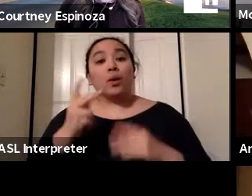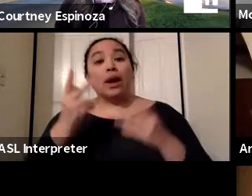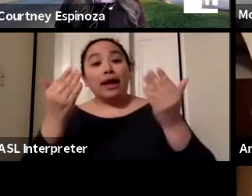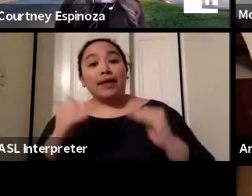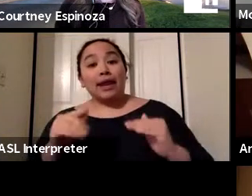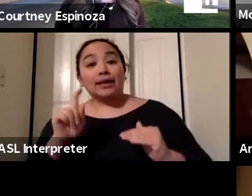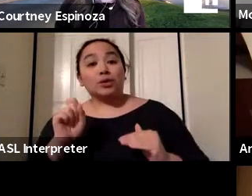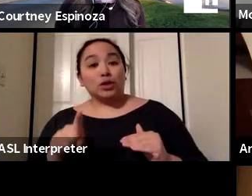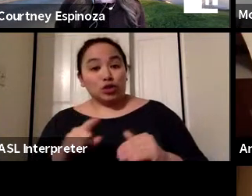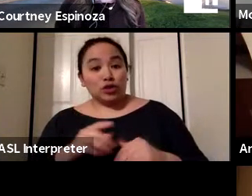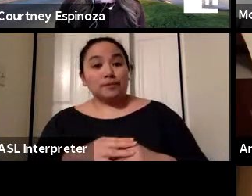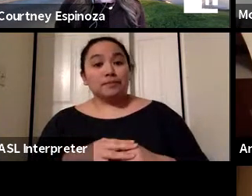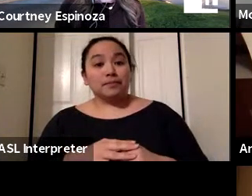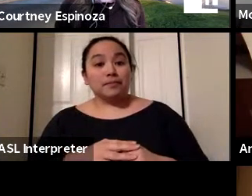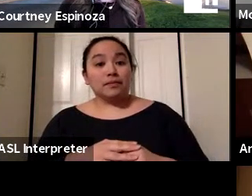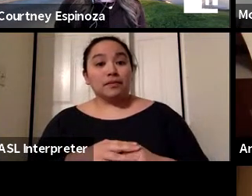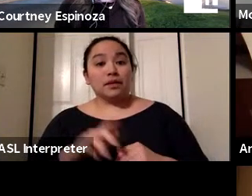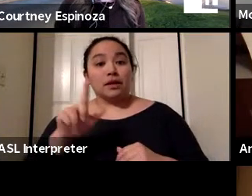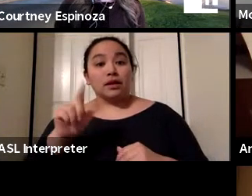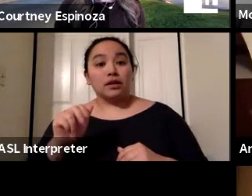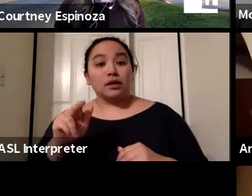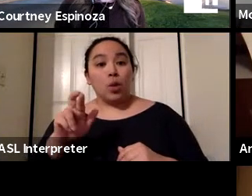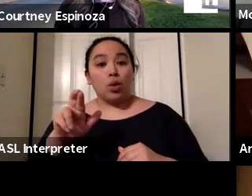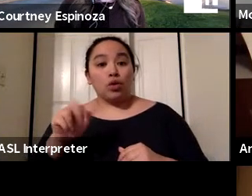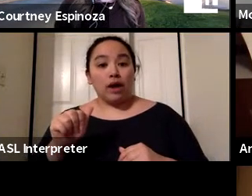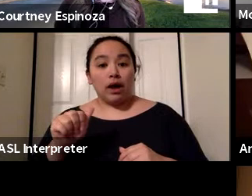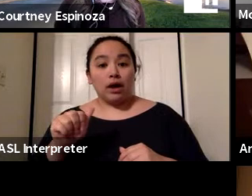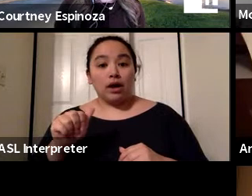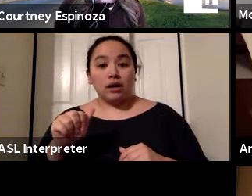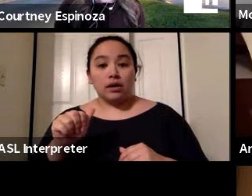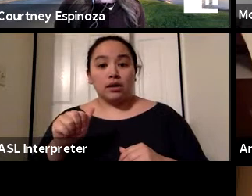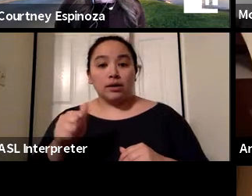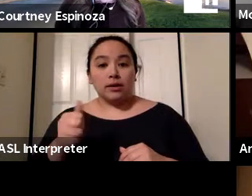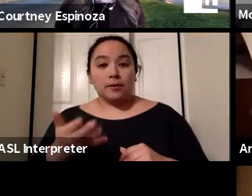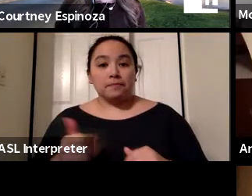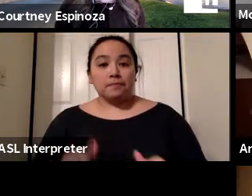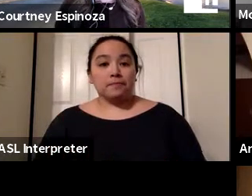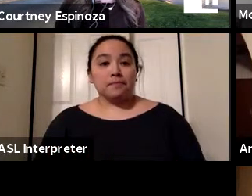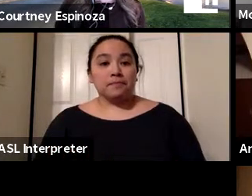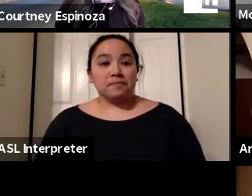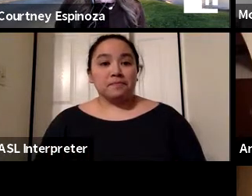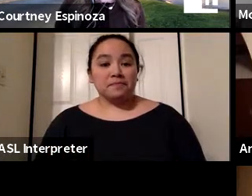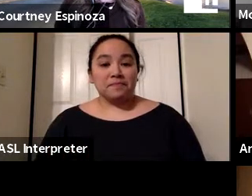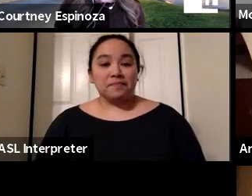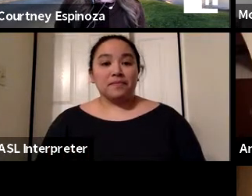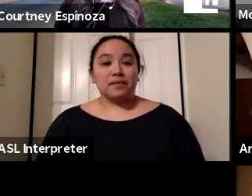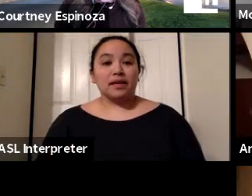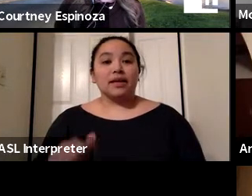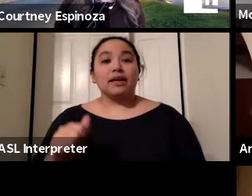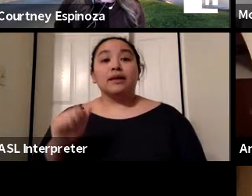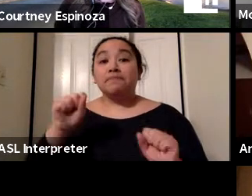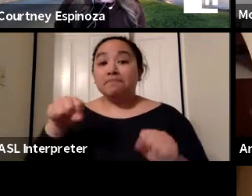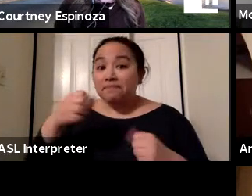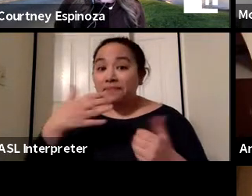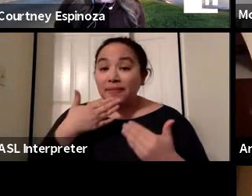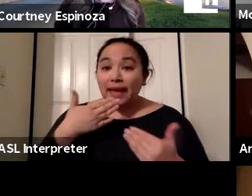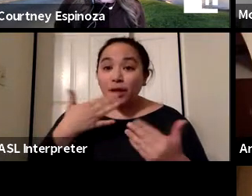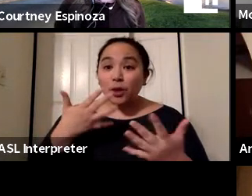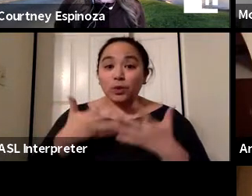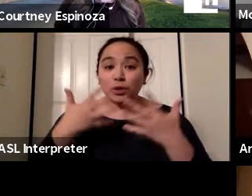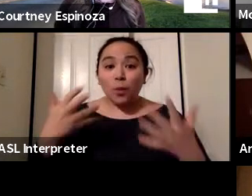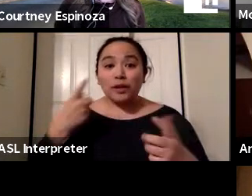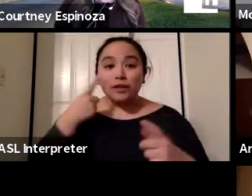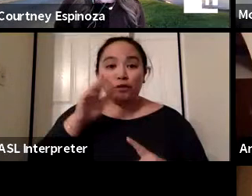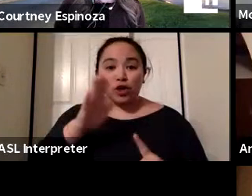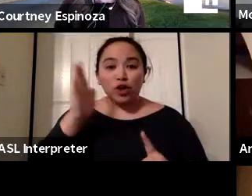we have is from Laura. Laura, you're unmuted. Yeah, hi, thank you so much for your